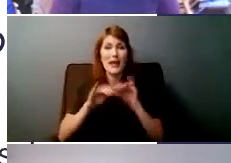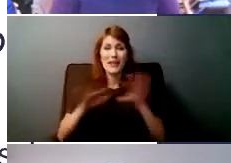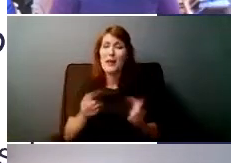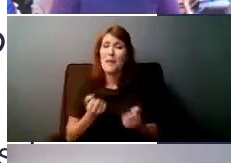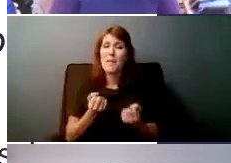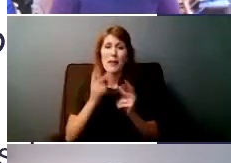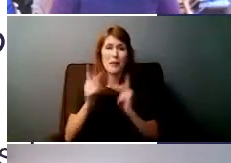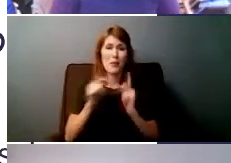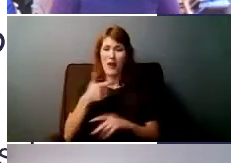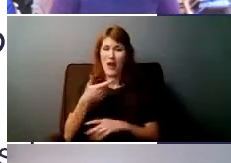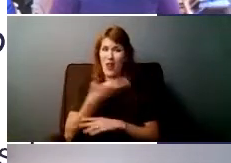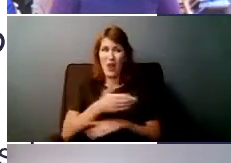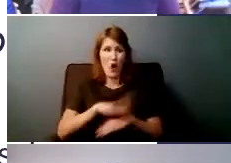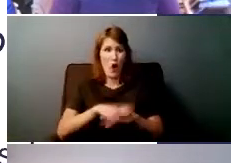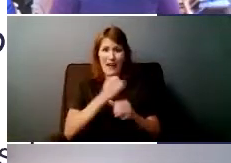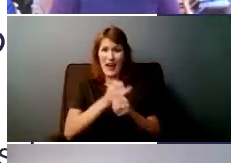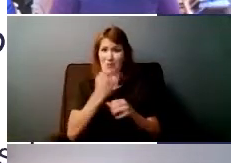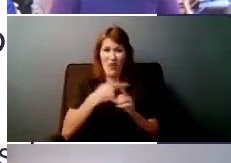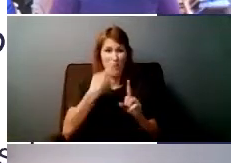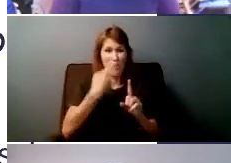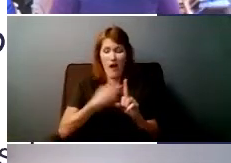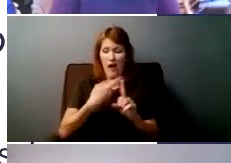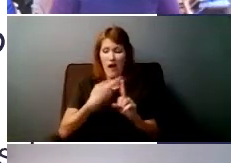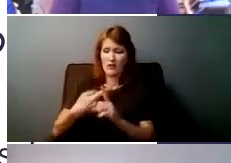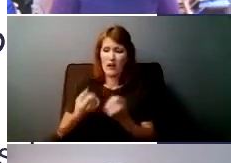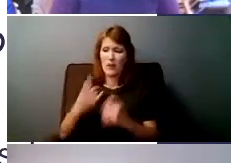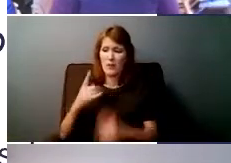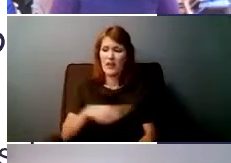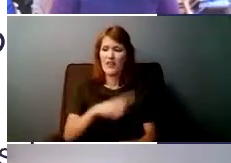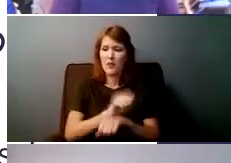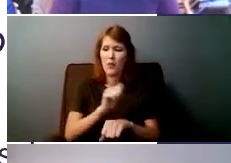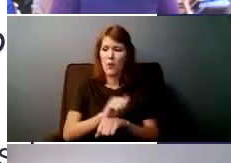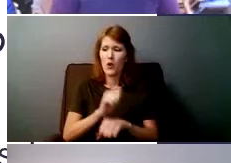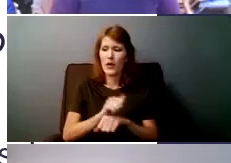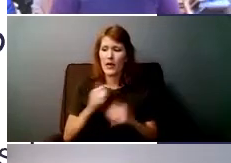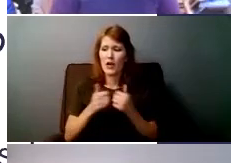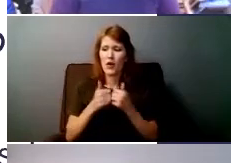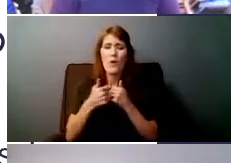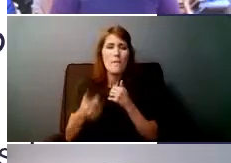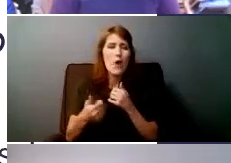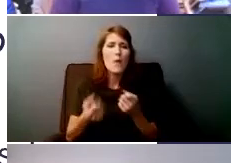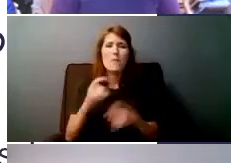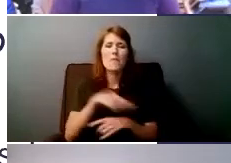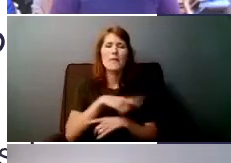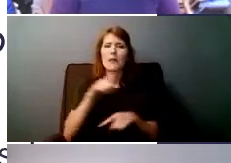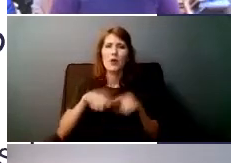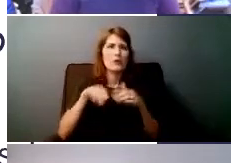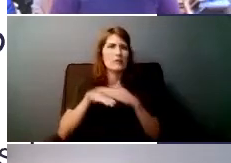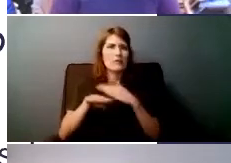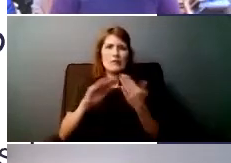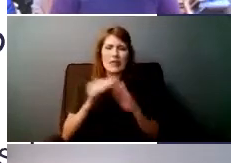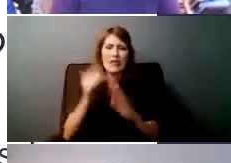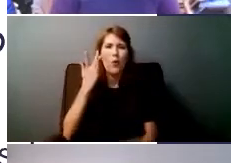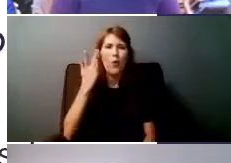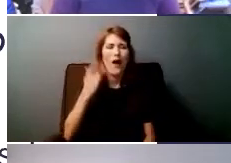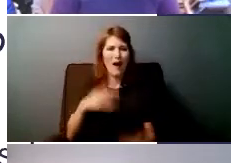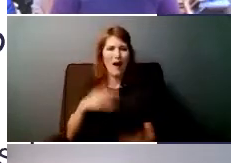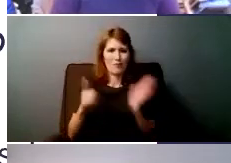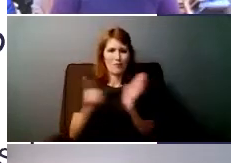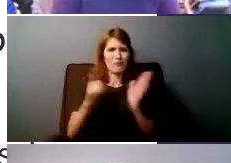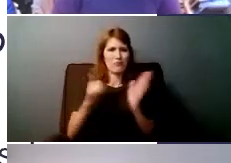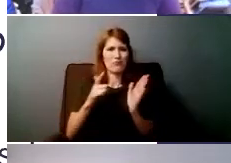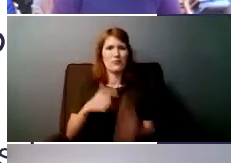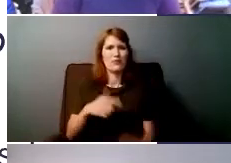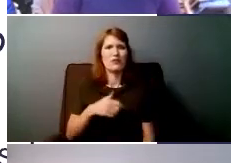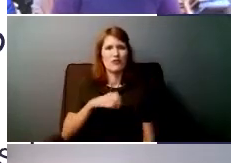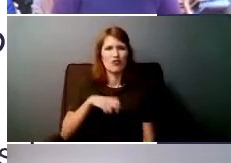and months. Many of them were working remotely. Many of them were unable to get back into the city due to travel restrictions. And